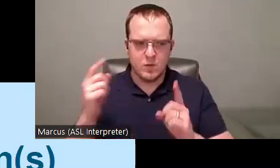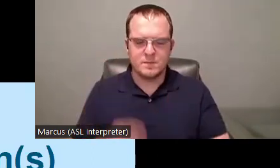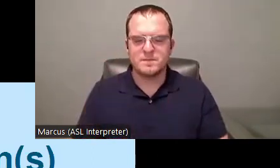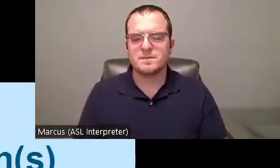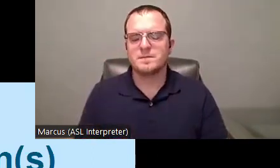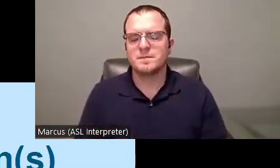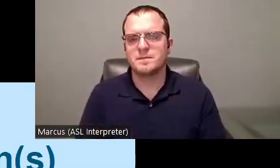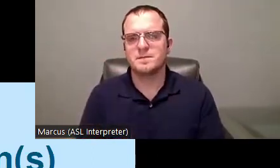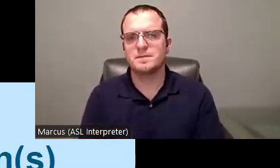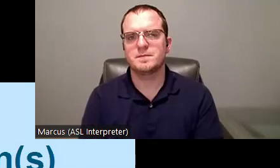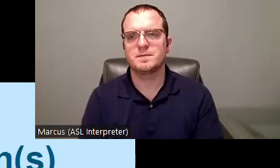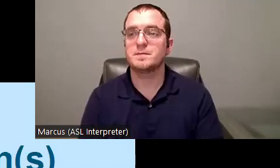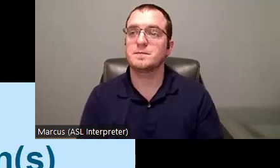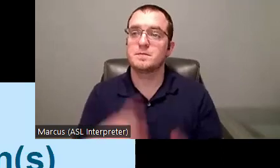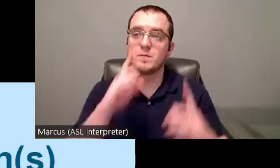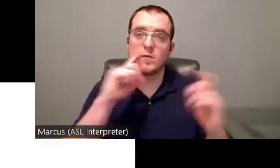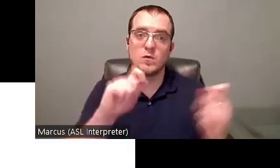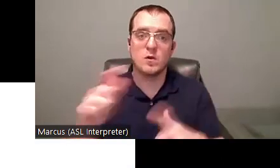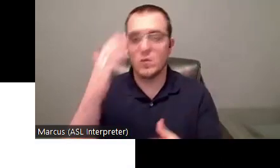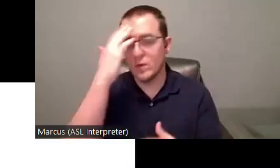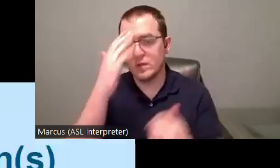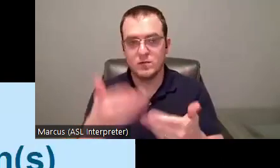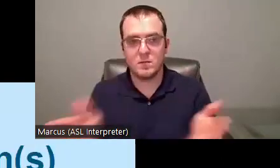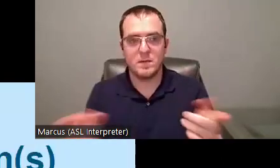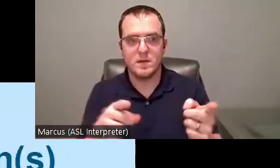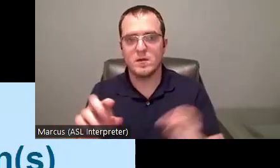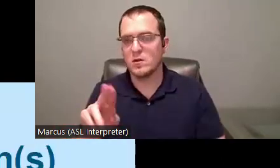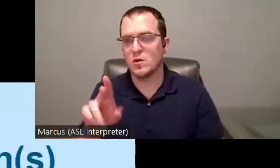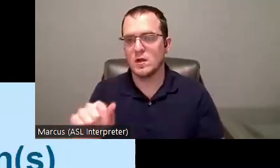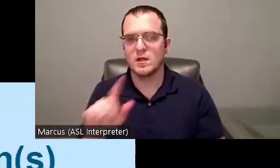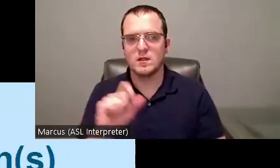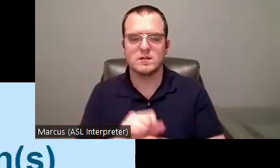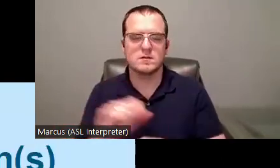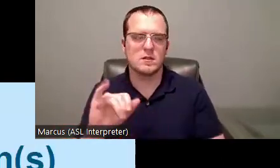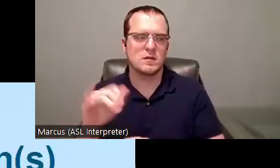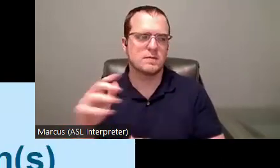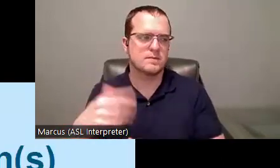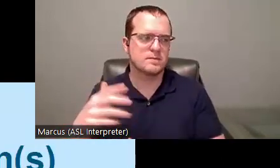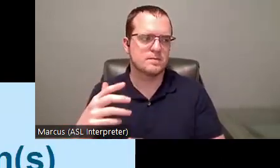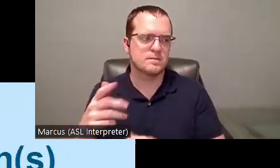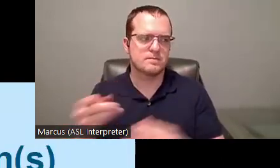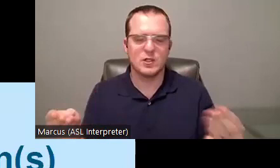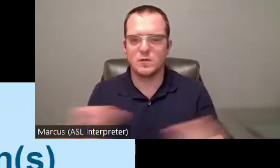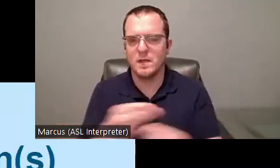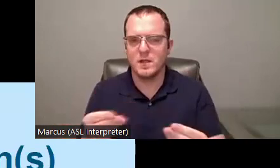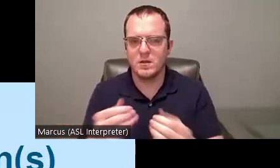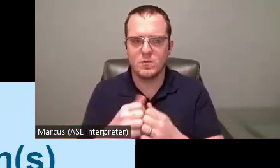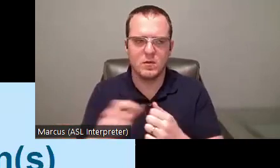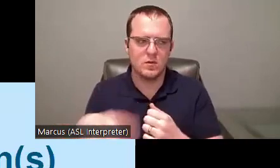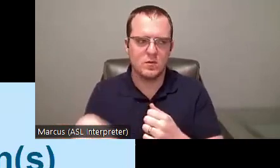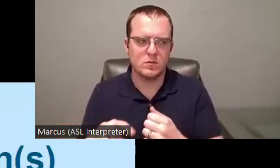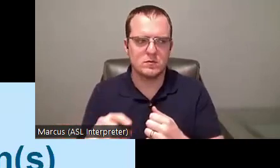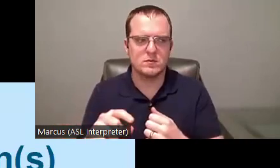everyone's sort of awareness from the public standpoint, the URA is acting sort of as a intermediary related to these.